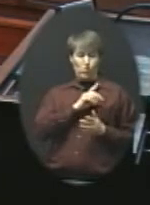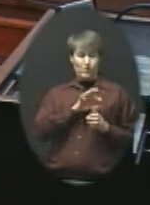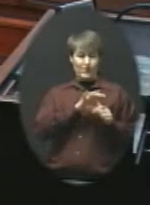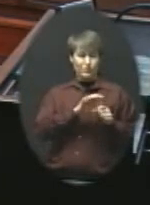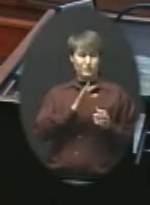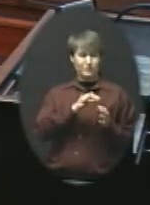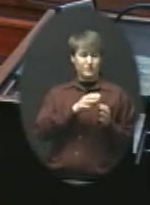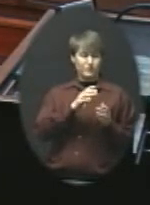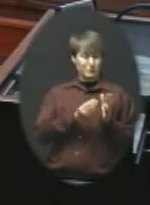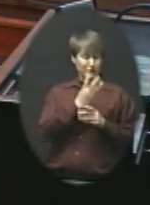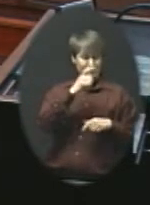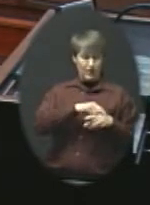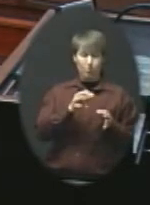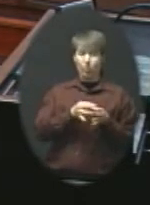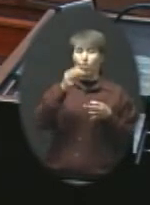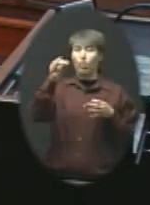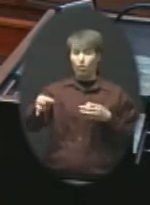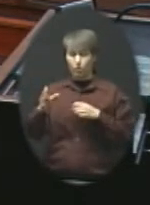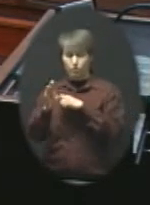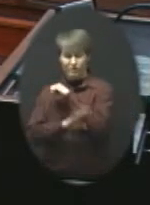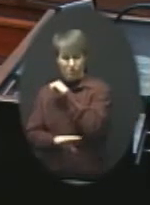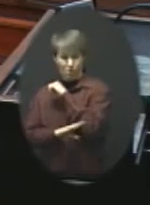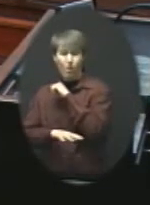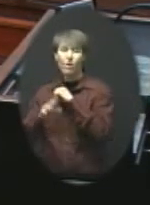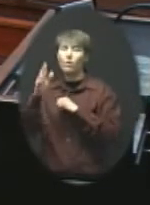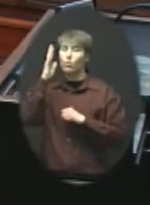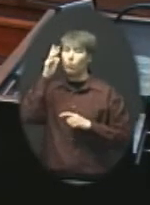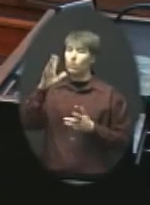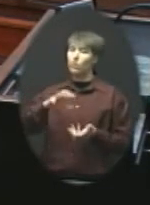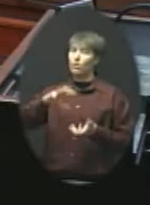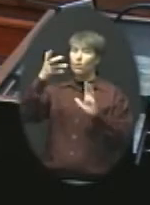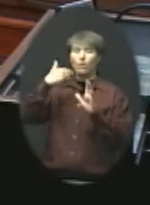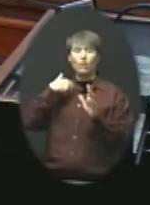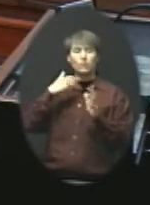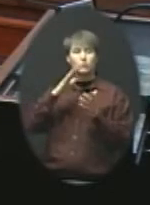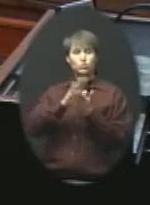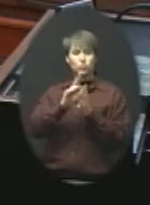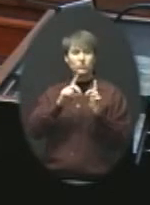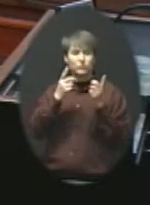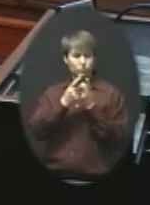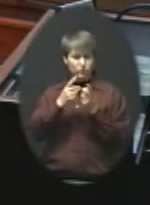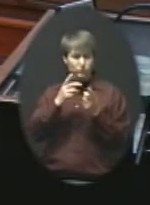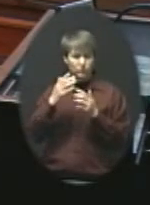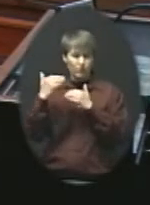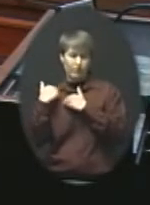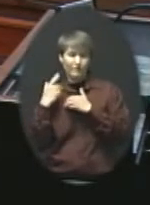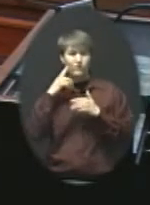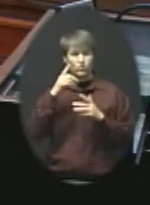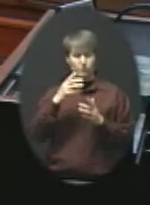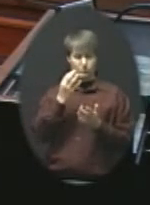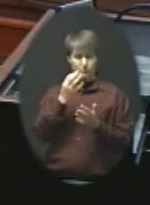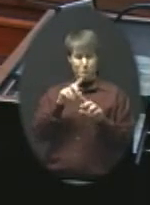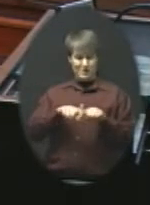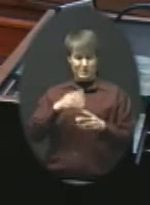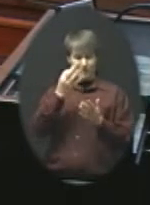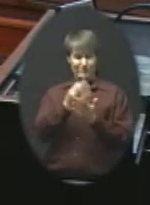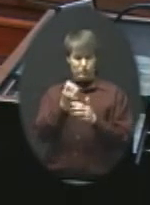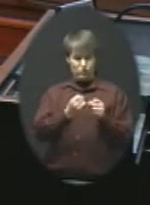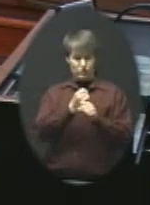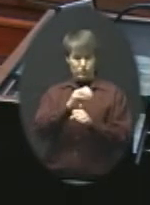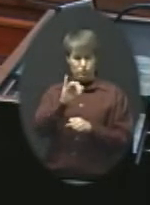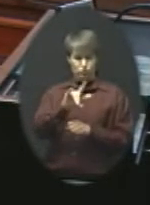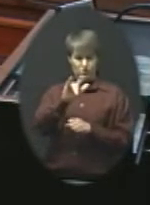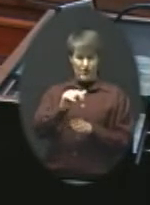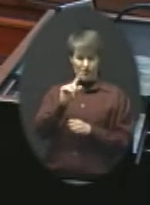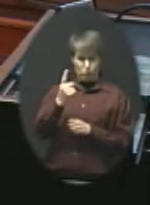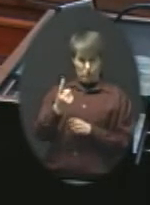to the fall would impair a school district's efficient operation based on fiscal year of July 1 to June 30th.